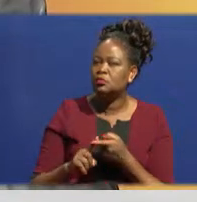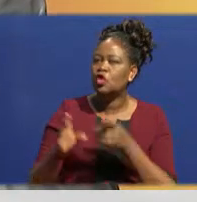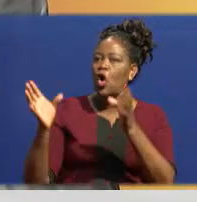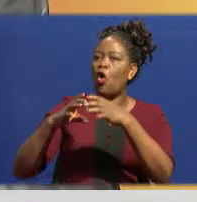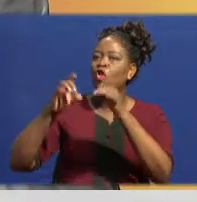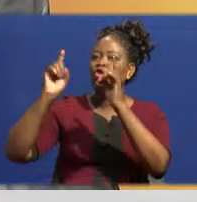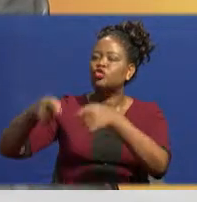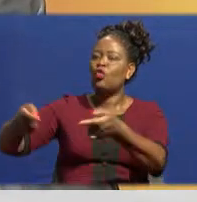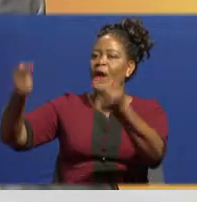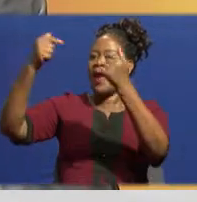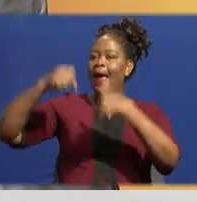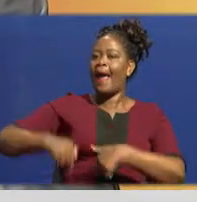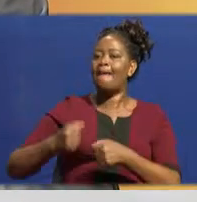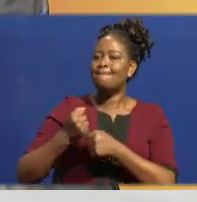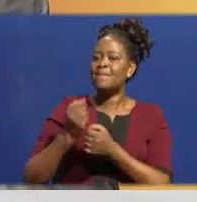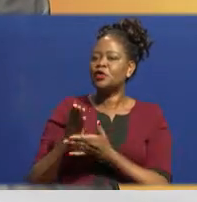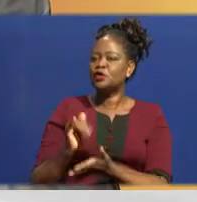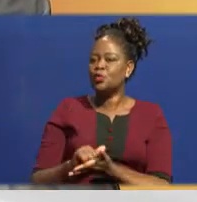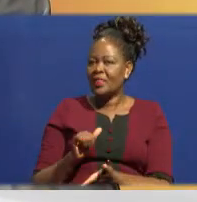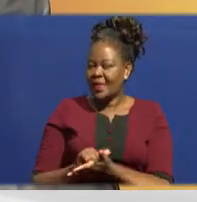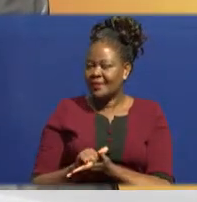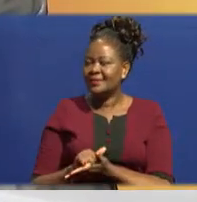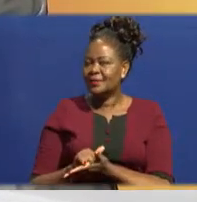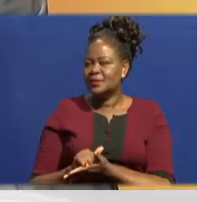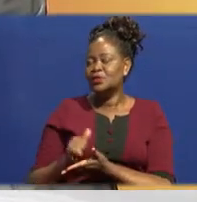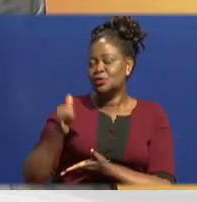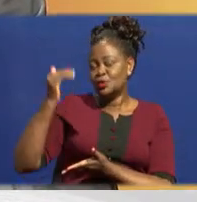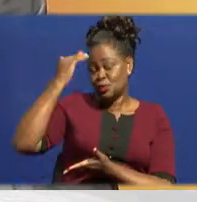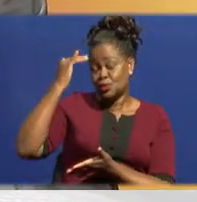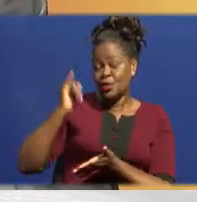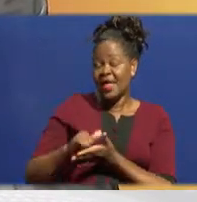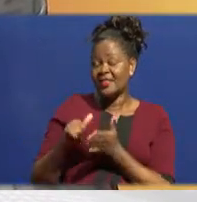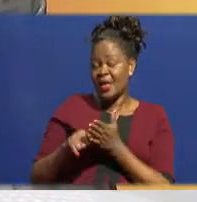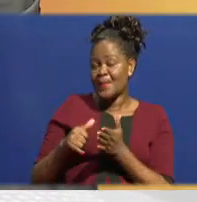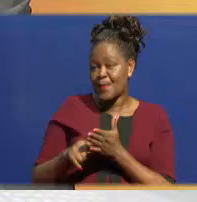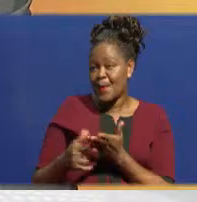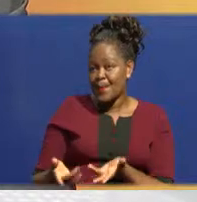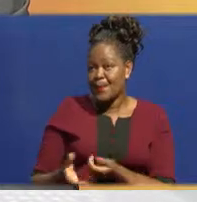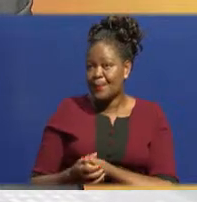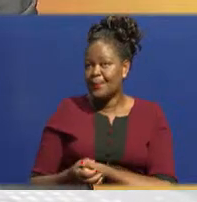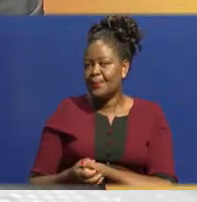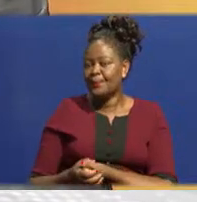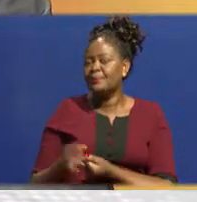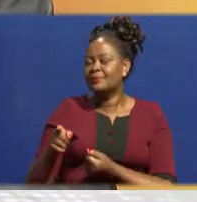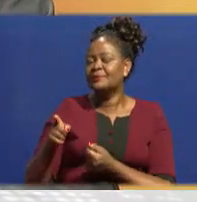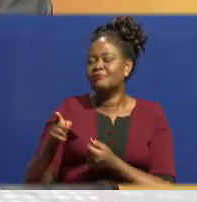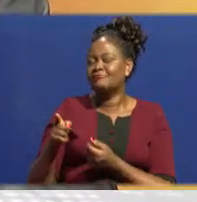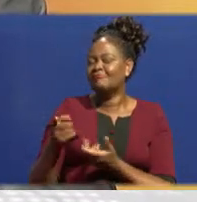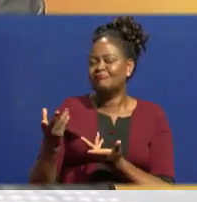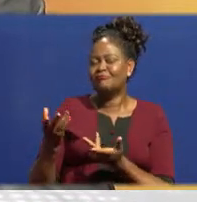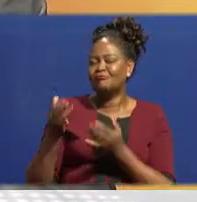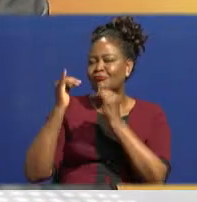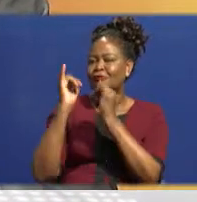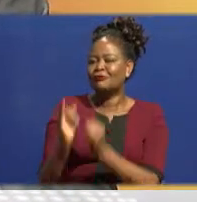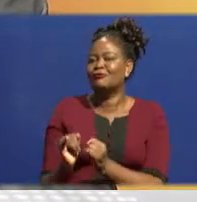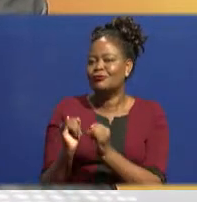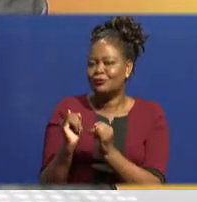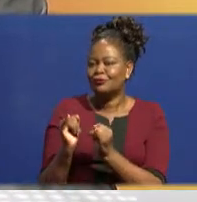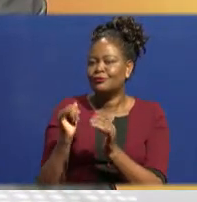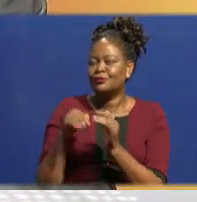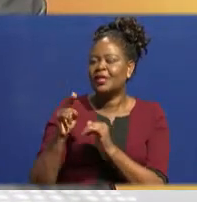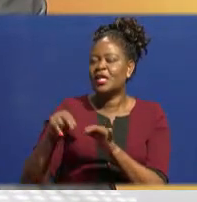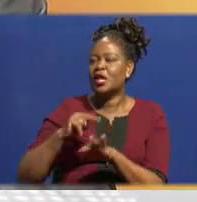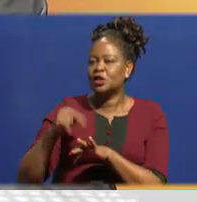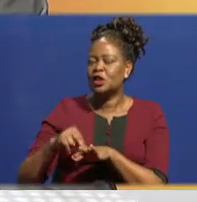agency should also come in, make sure that, you know, this problem is traced to a particular individual within the